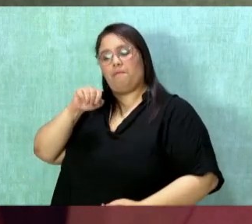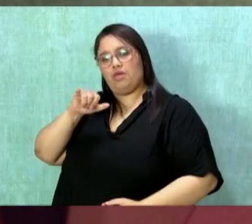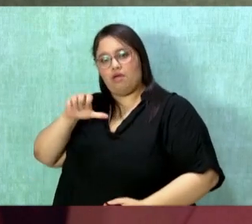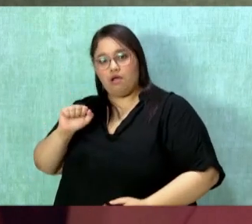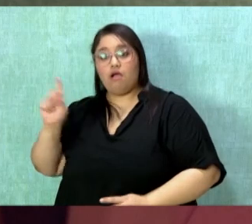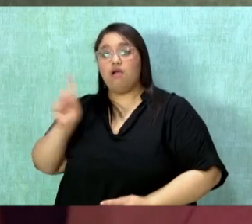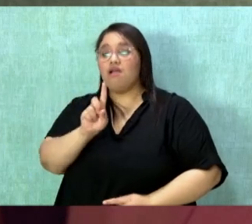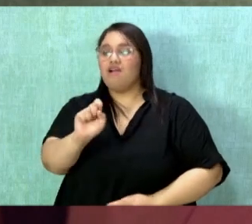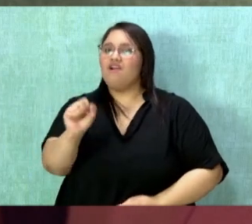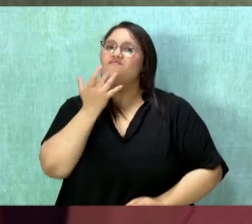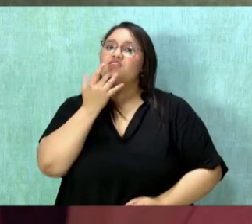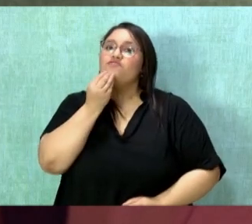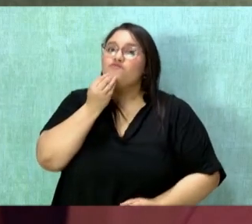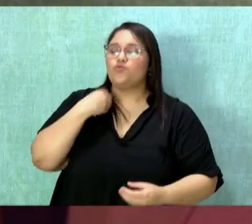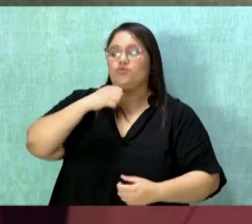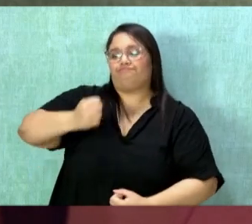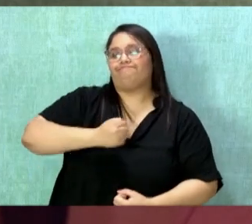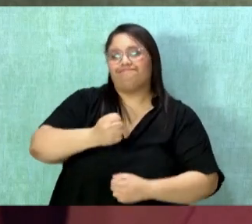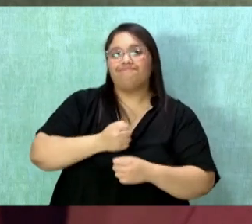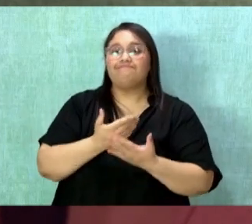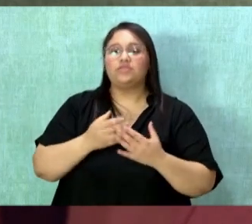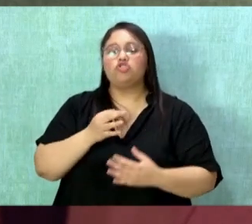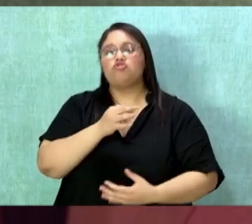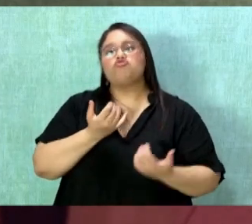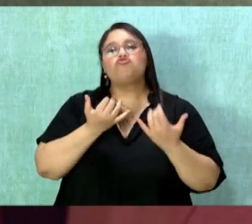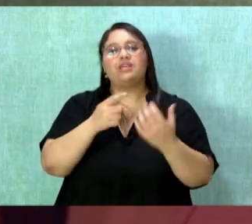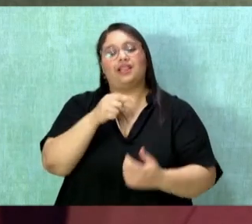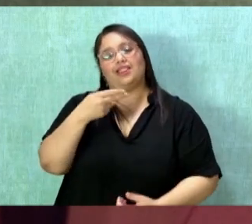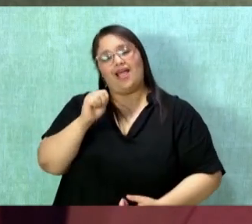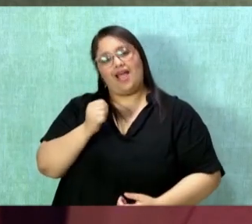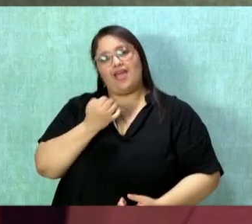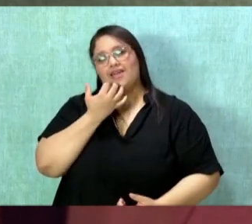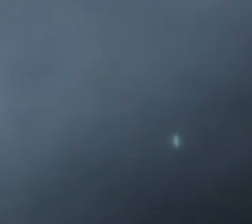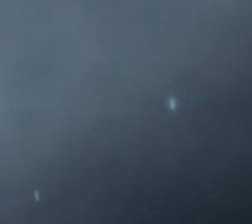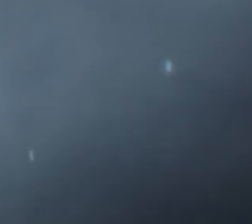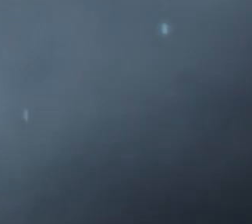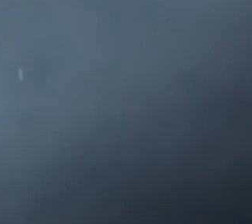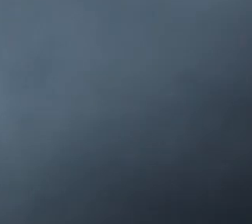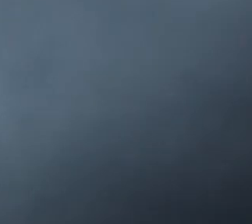one of her favorite dishes, which is a green Thai curry. Can't wait.